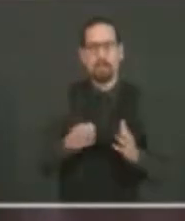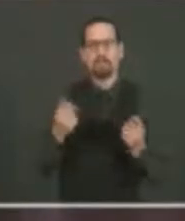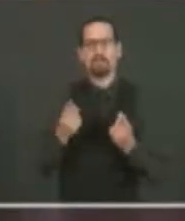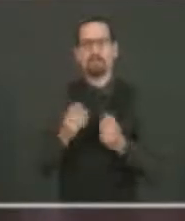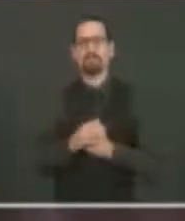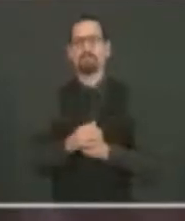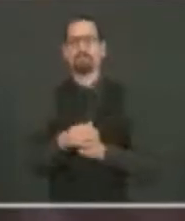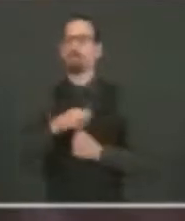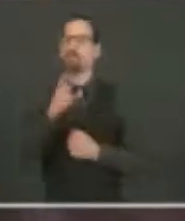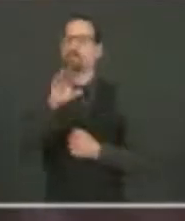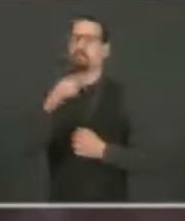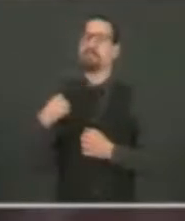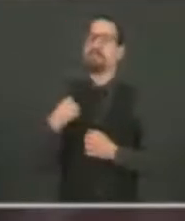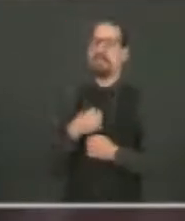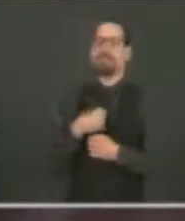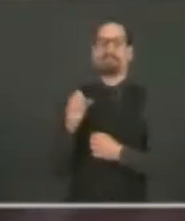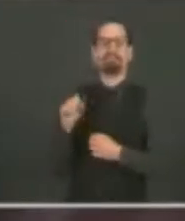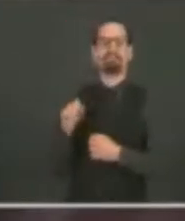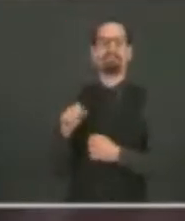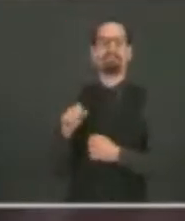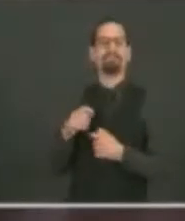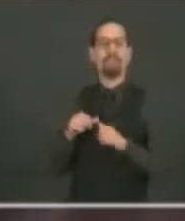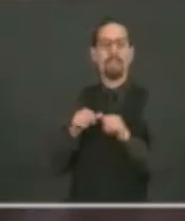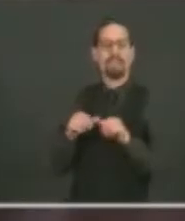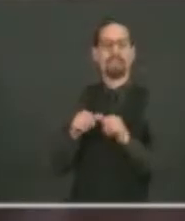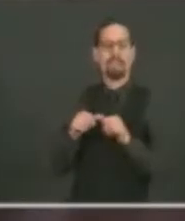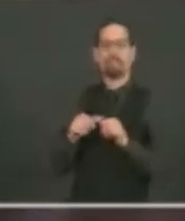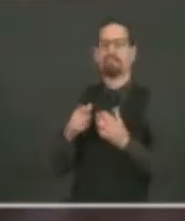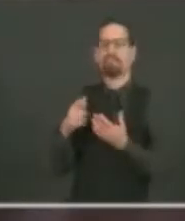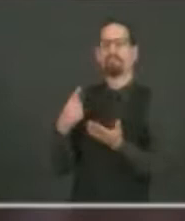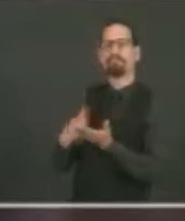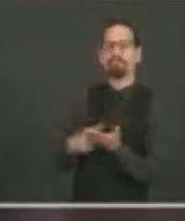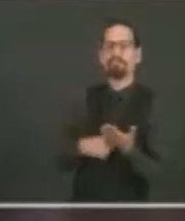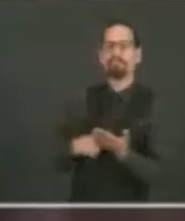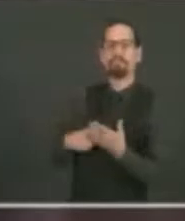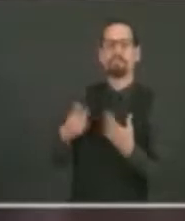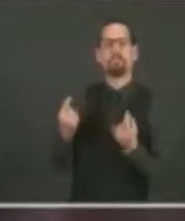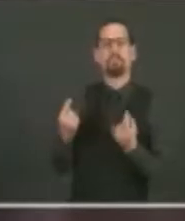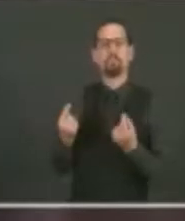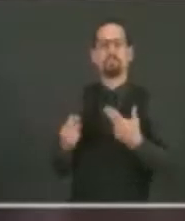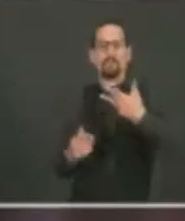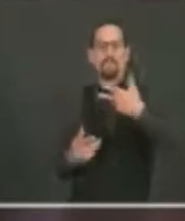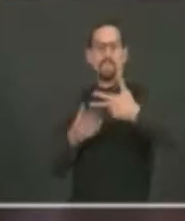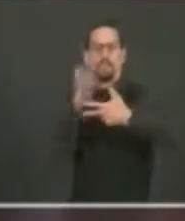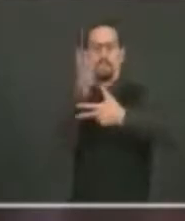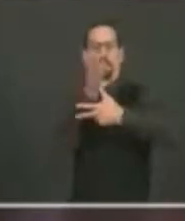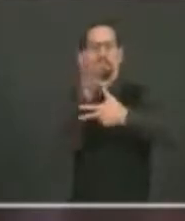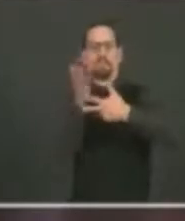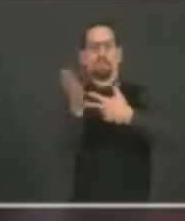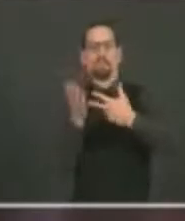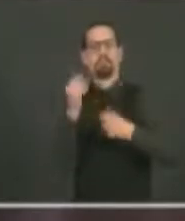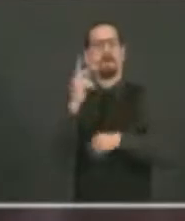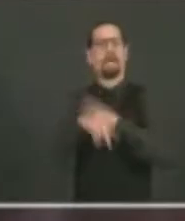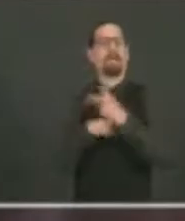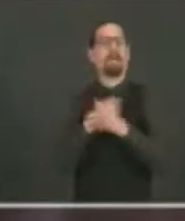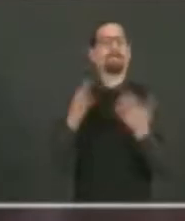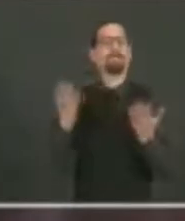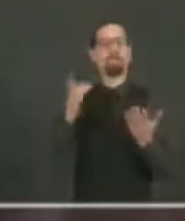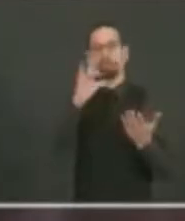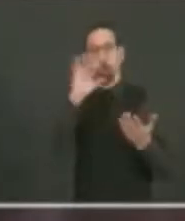on. It would be driven by the types of cases that we are seeing to help inform